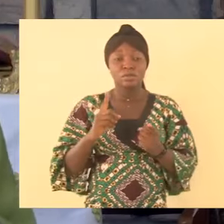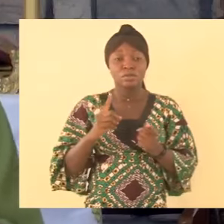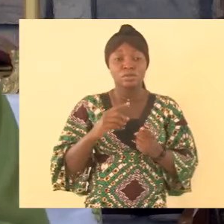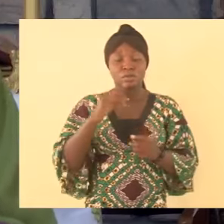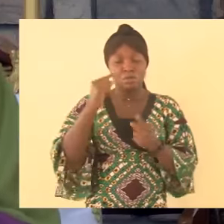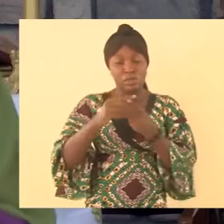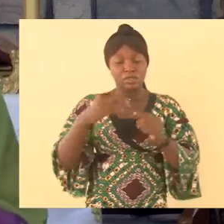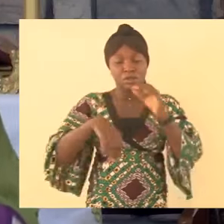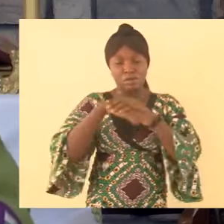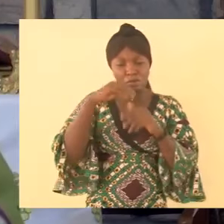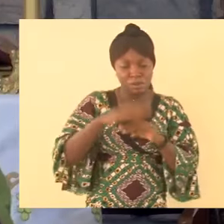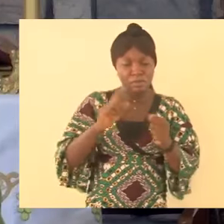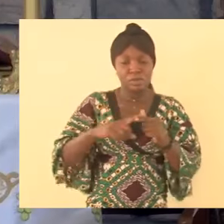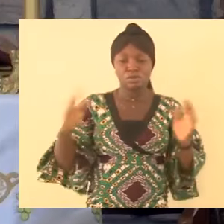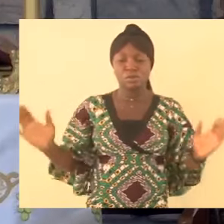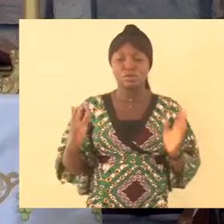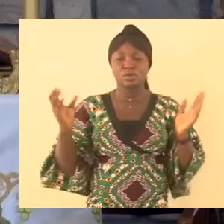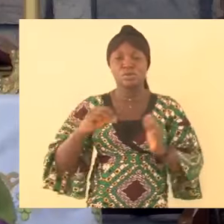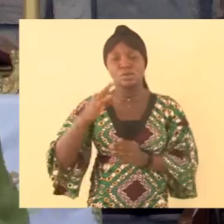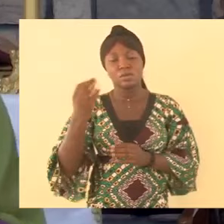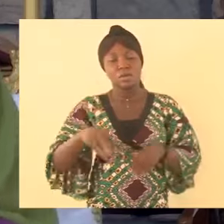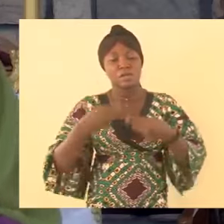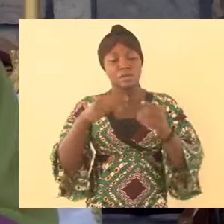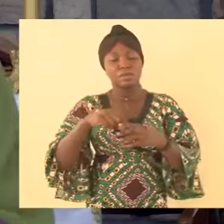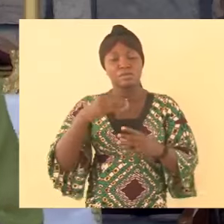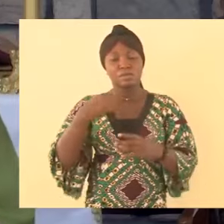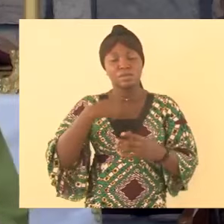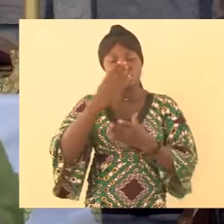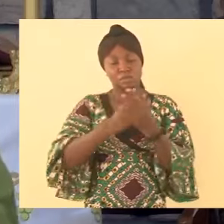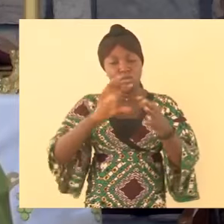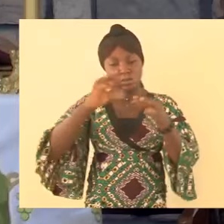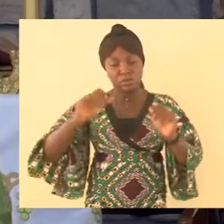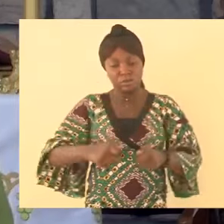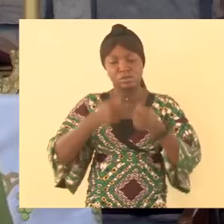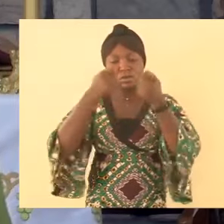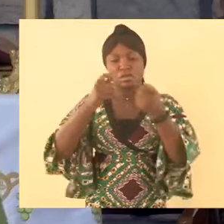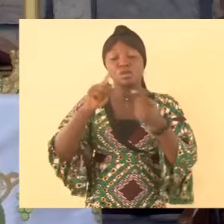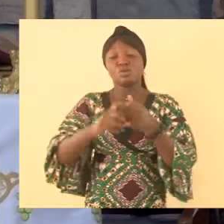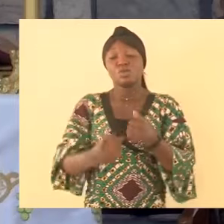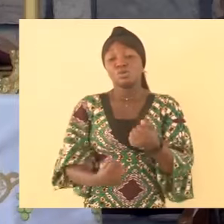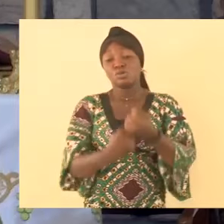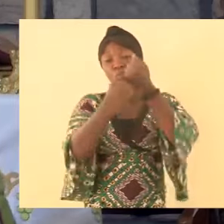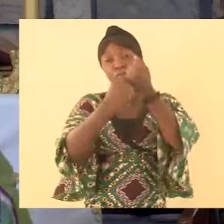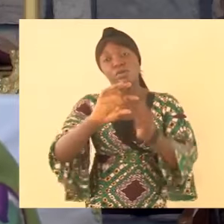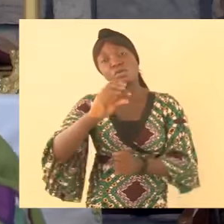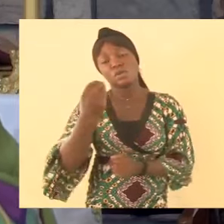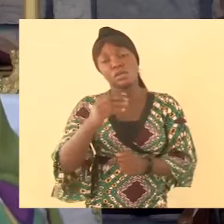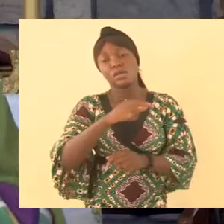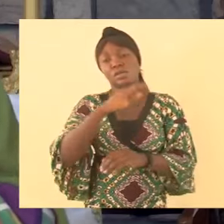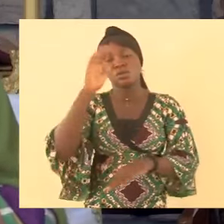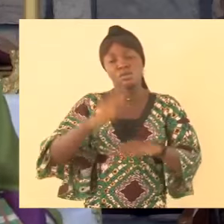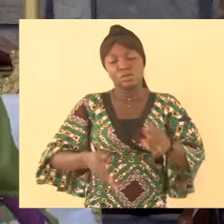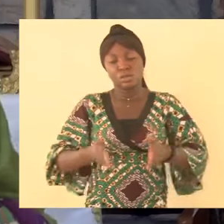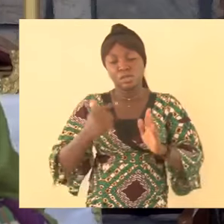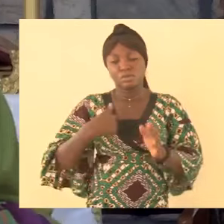me words of comfort to encourage others. Give me some spiritual gifts so that I can support others.